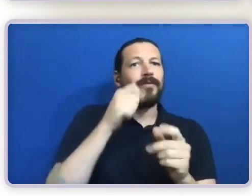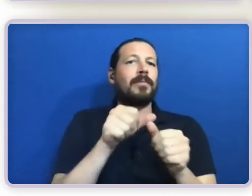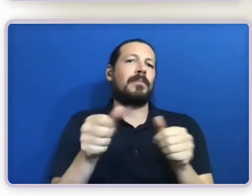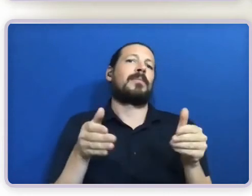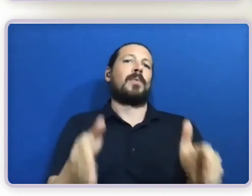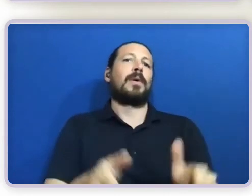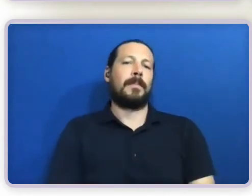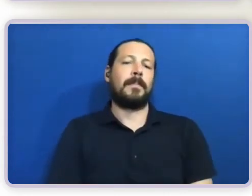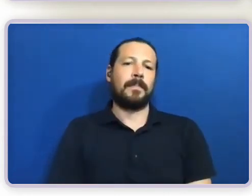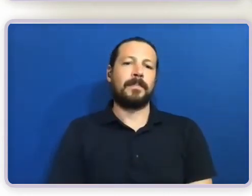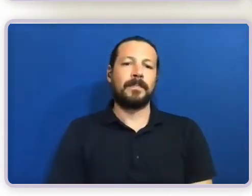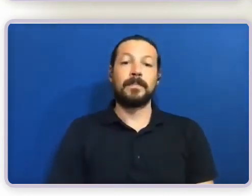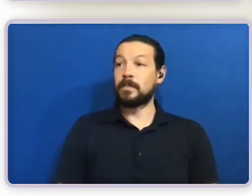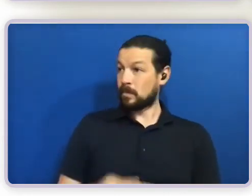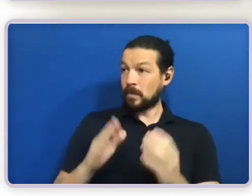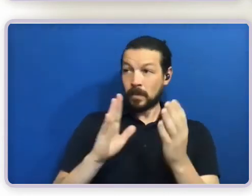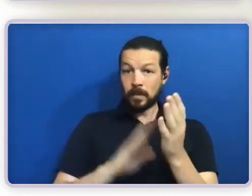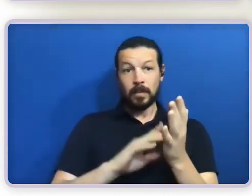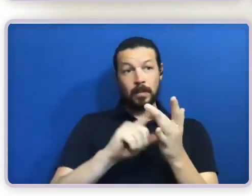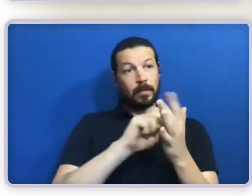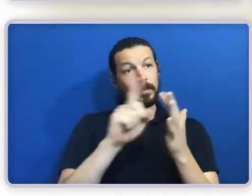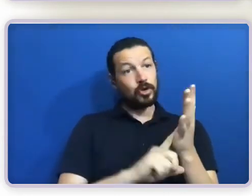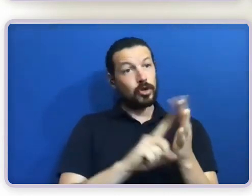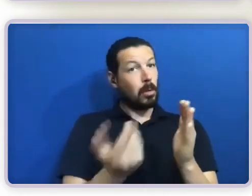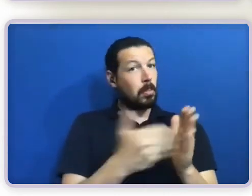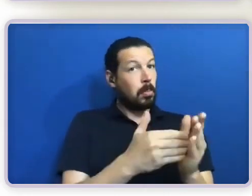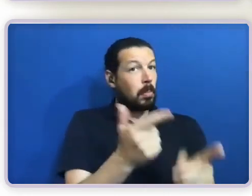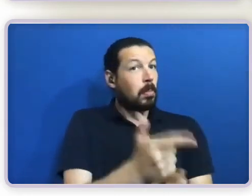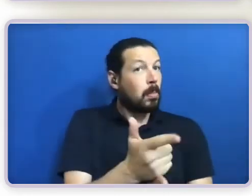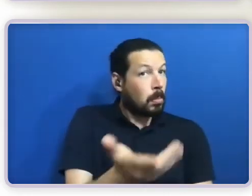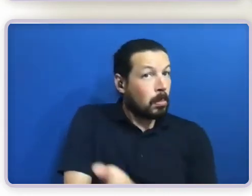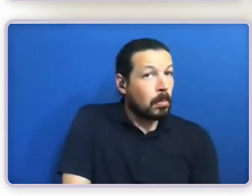Absolutely. Michelle, is there anything you'd like to add to that?